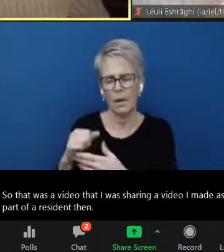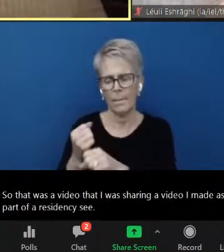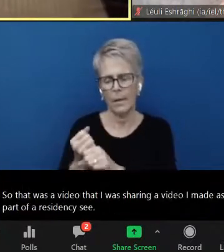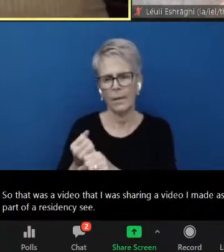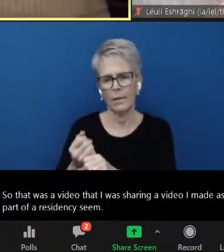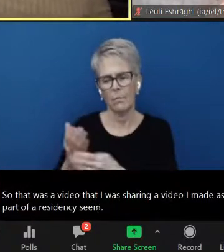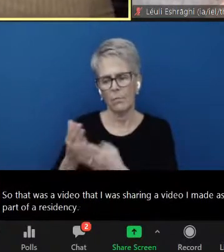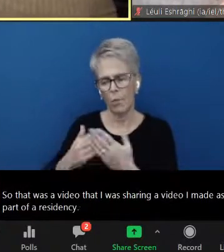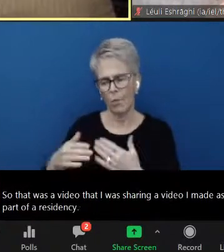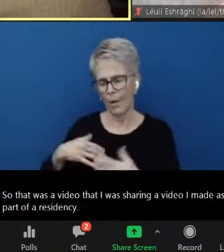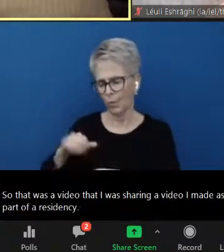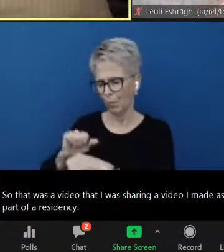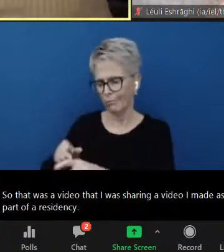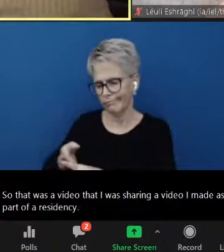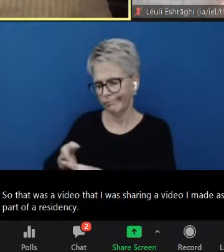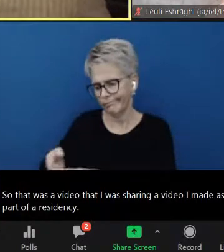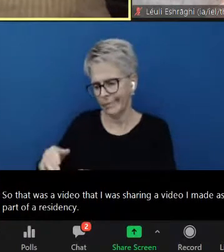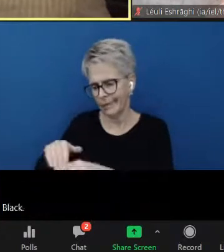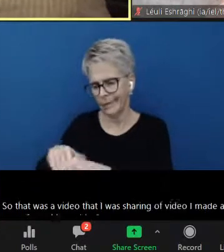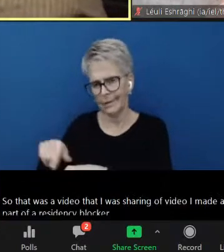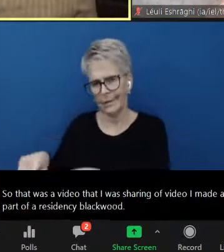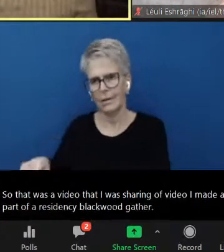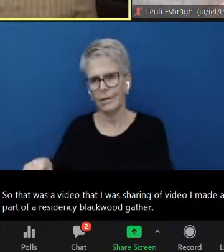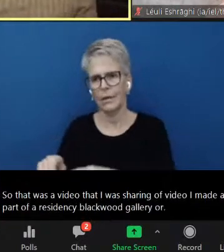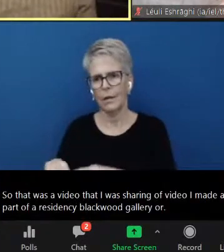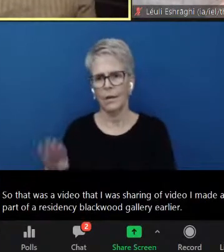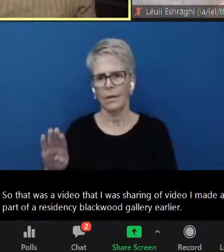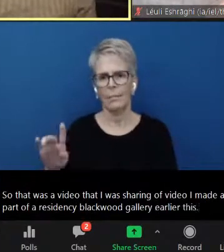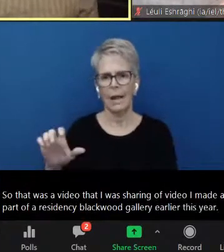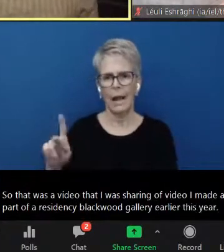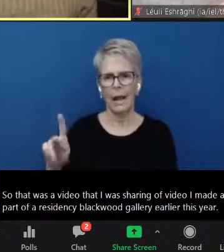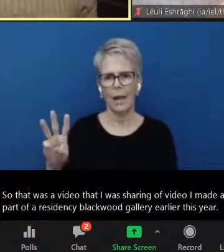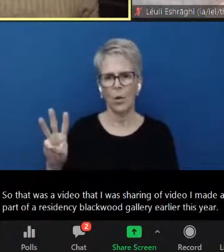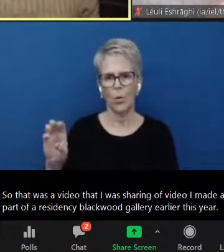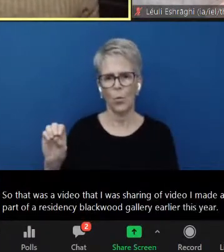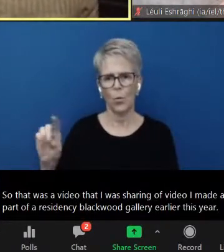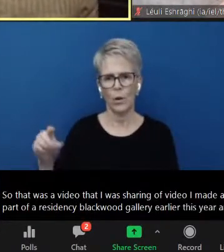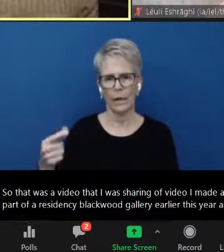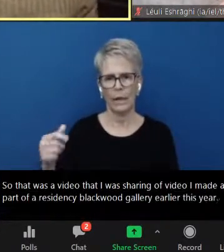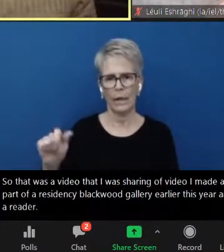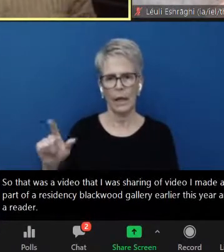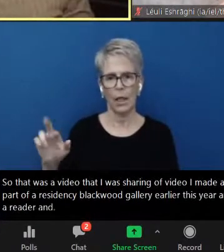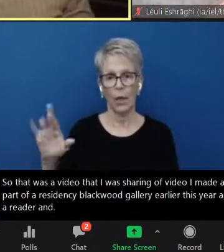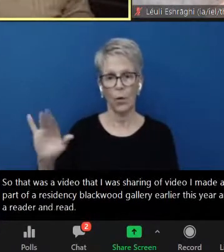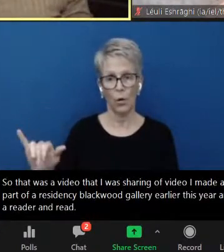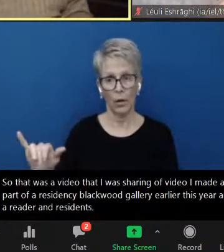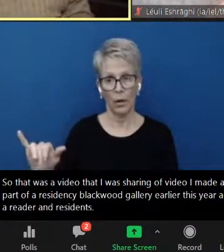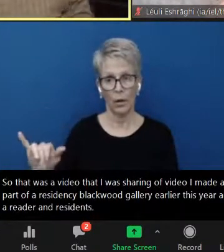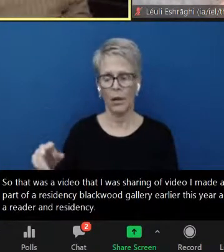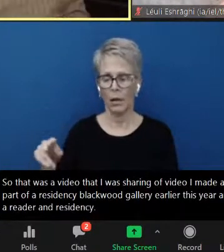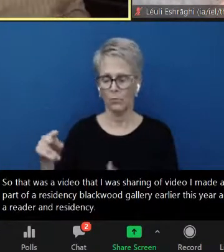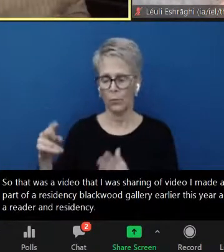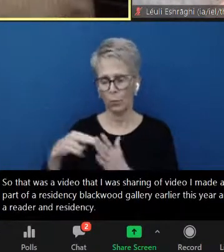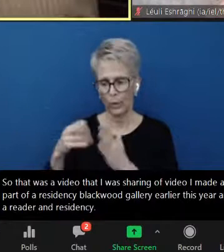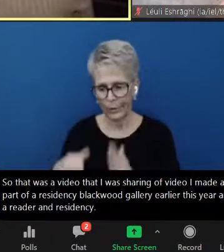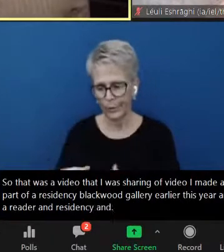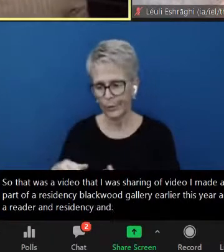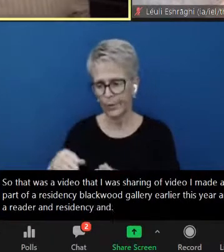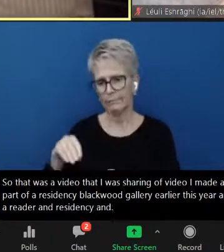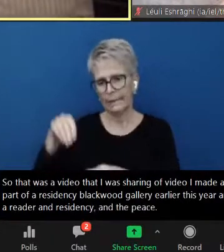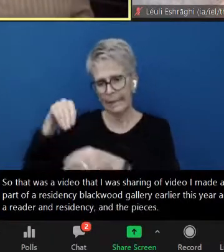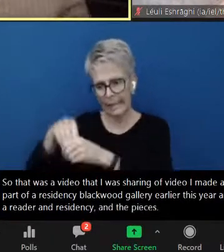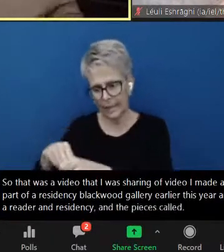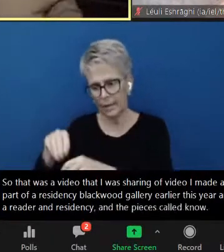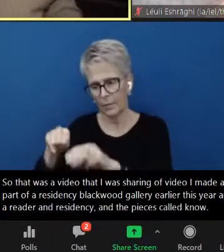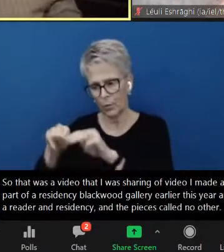residency at Blackwood Gallery earlier this year, a reader in residency. And the